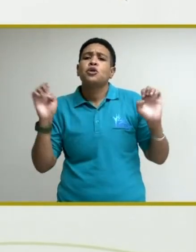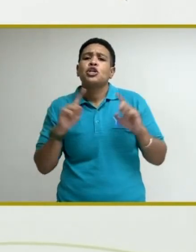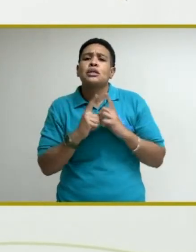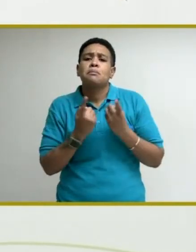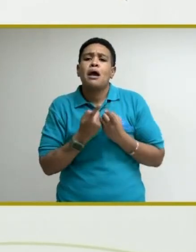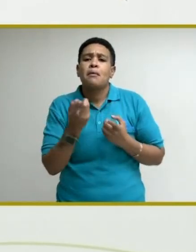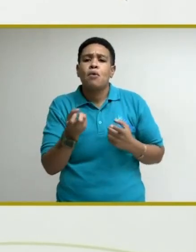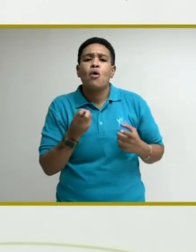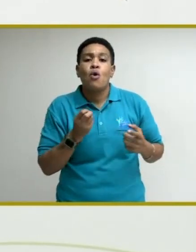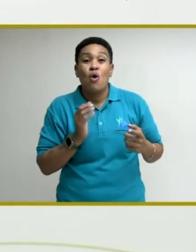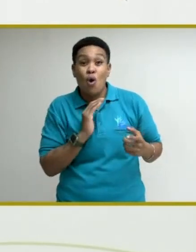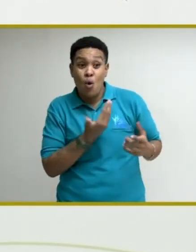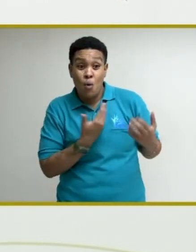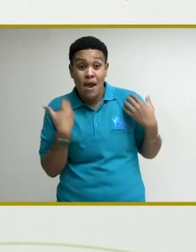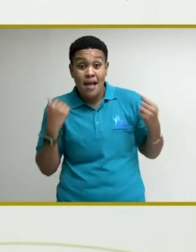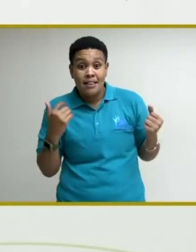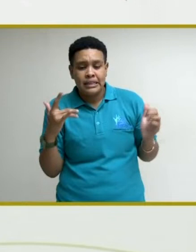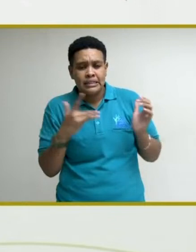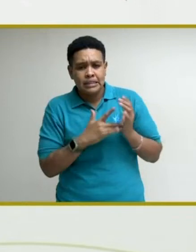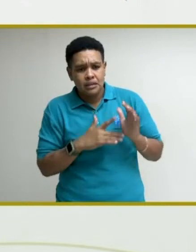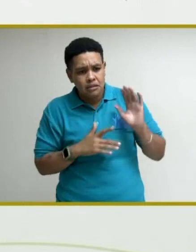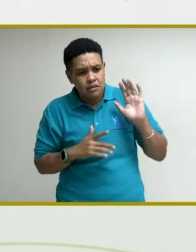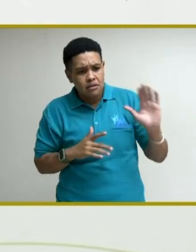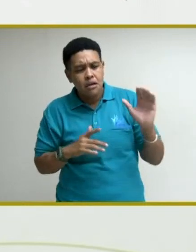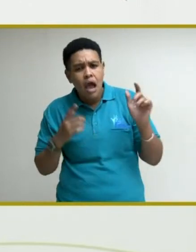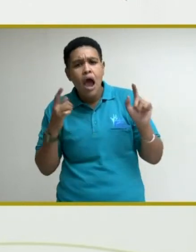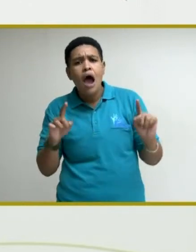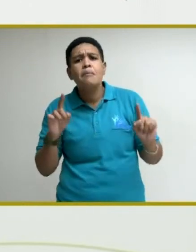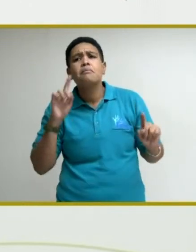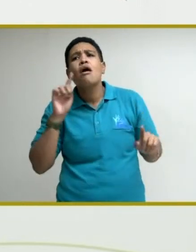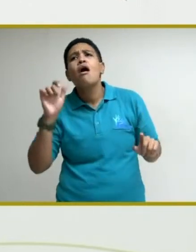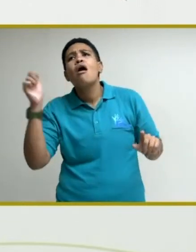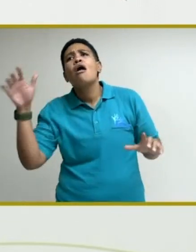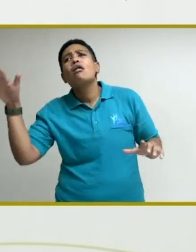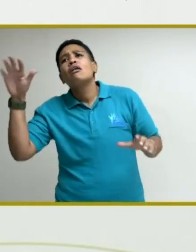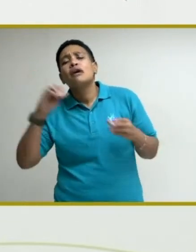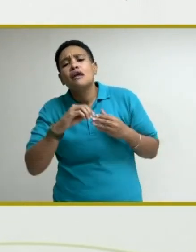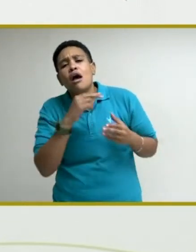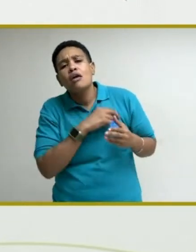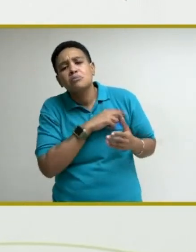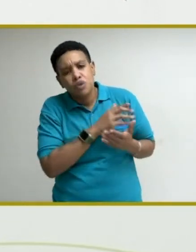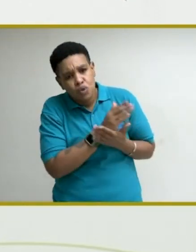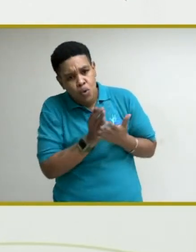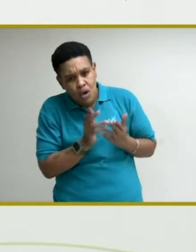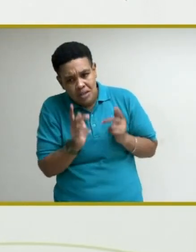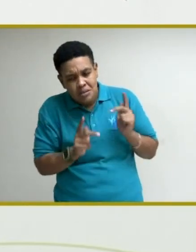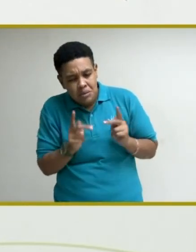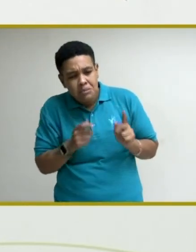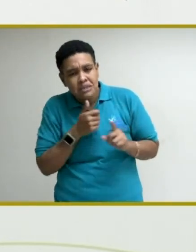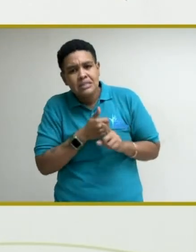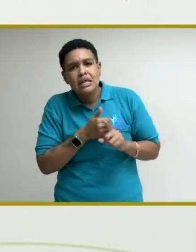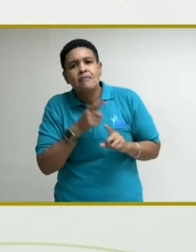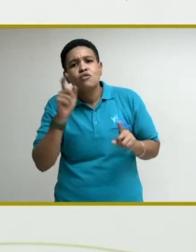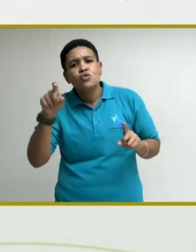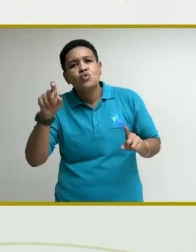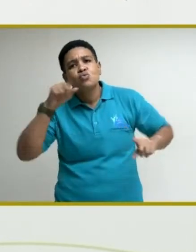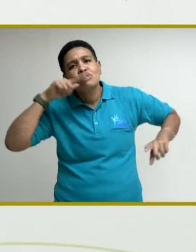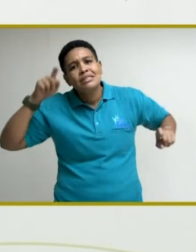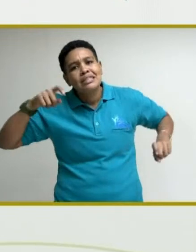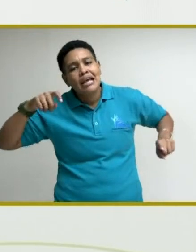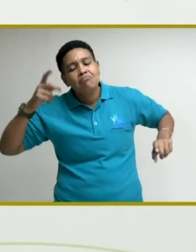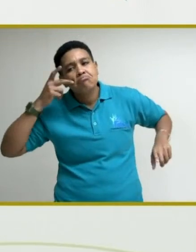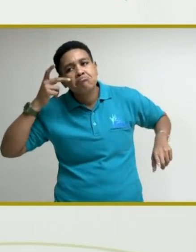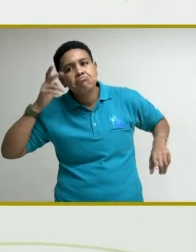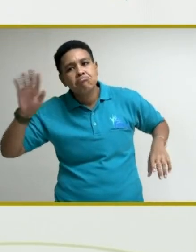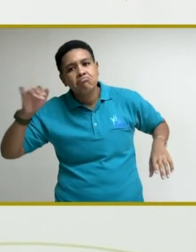departments, our health centers, elsewhere in the hospital, those persons should be tested to